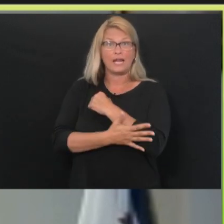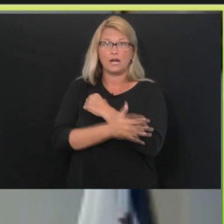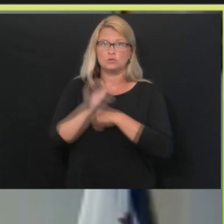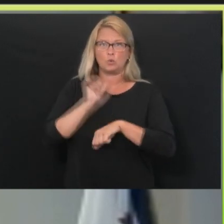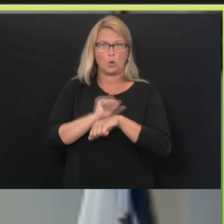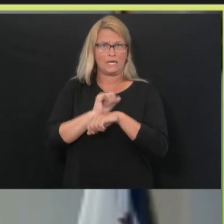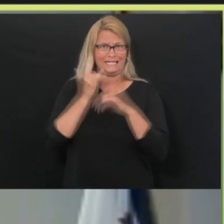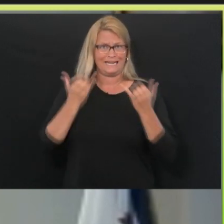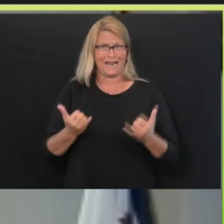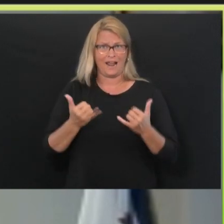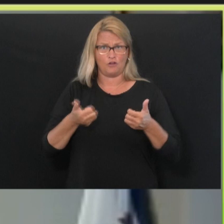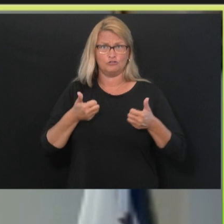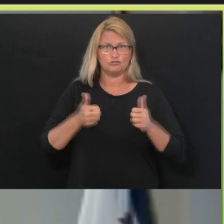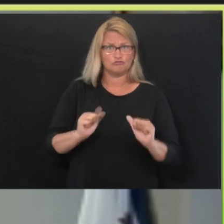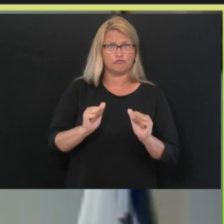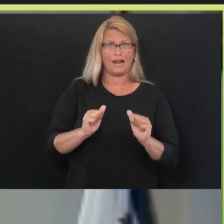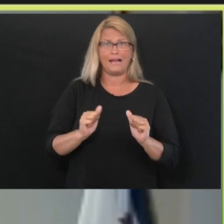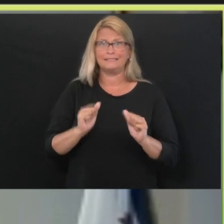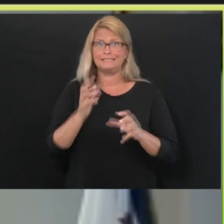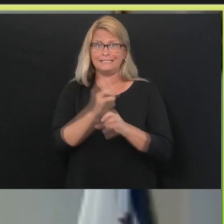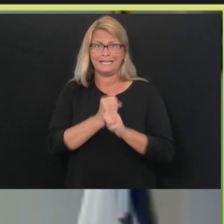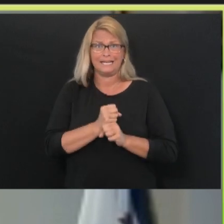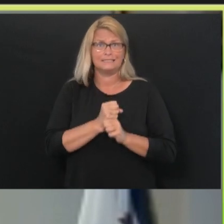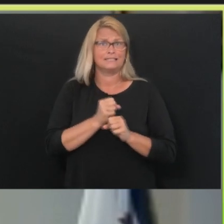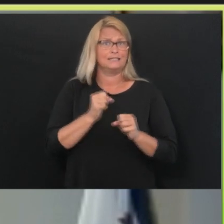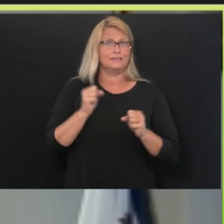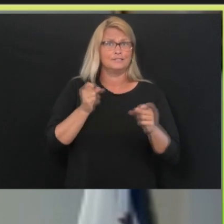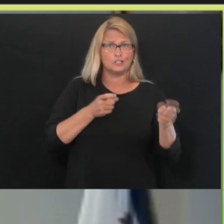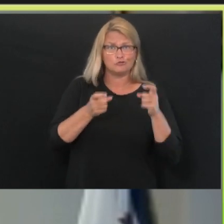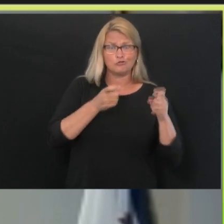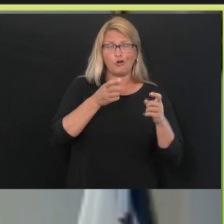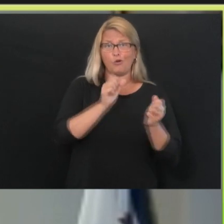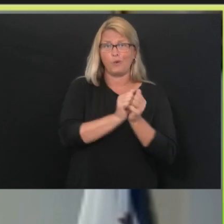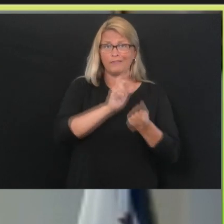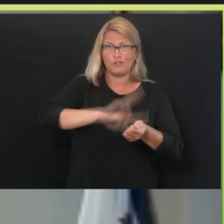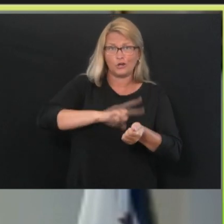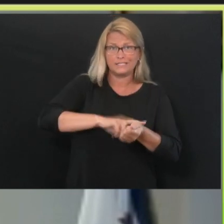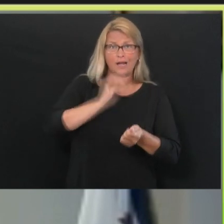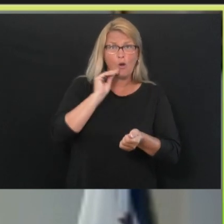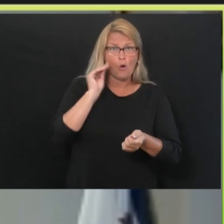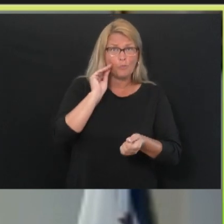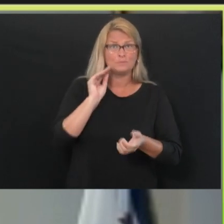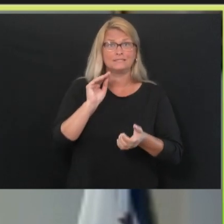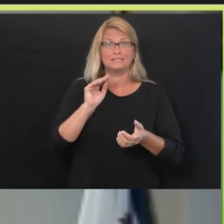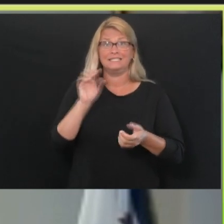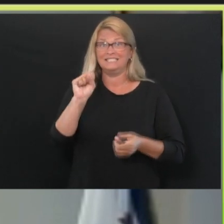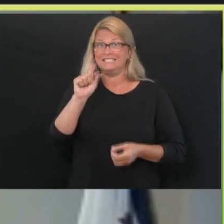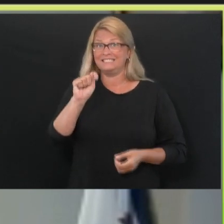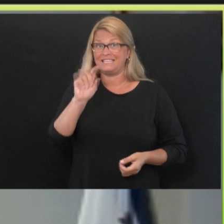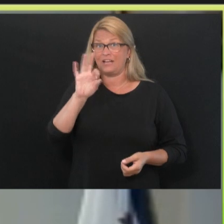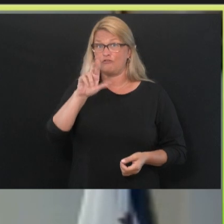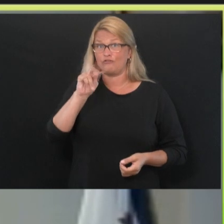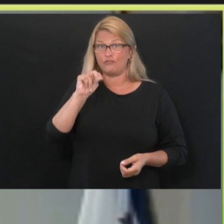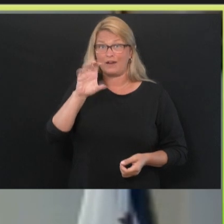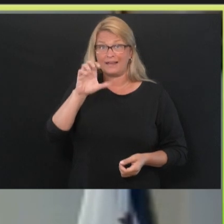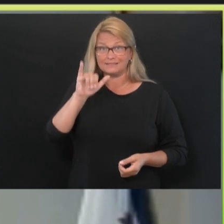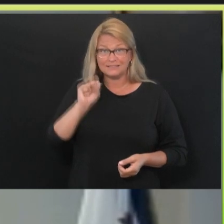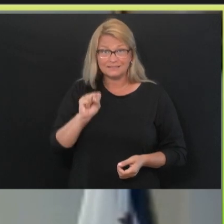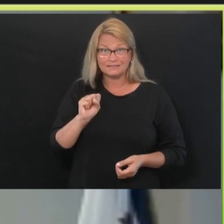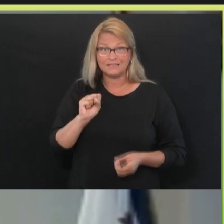get infection control. We're trying to help the nursing homes as much as possible. St. Francis, we brought up,